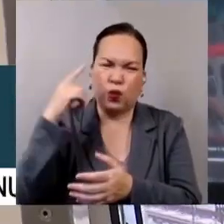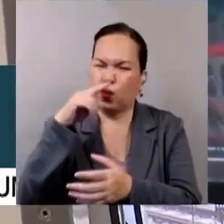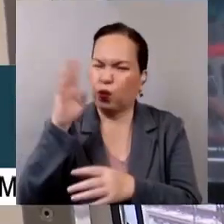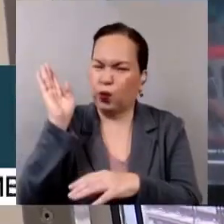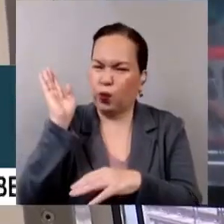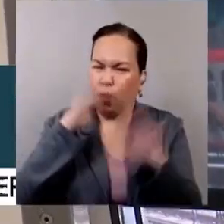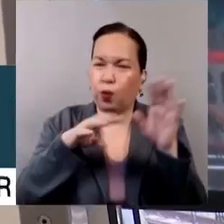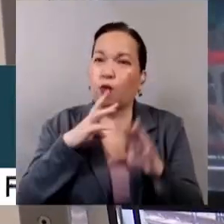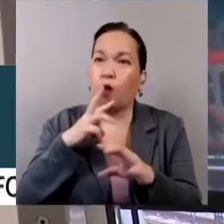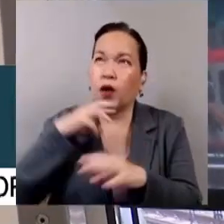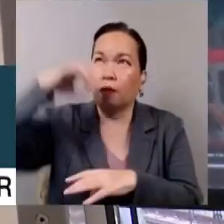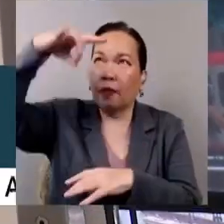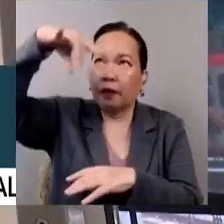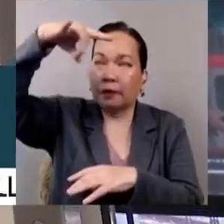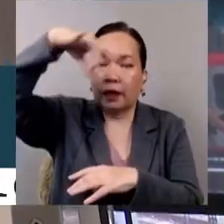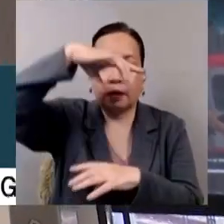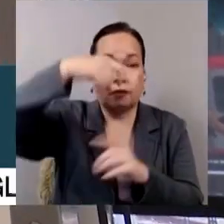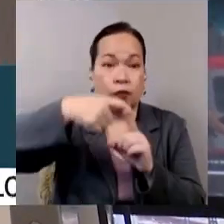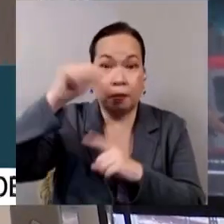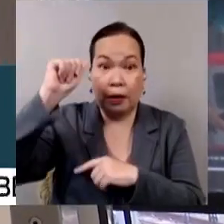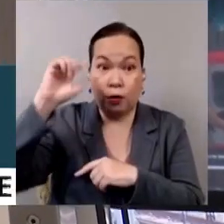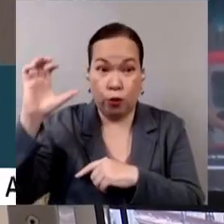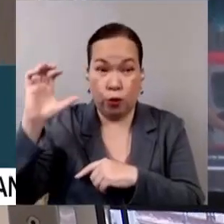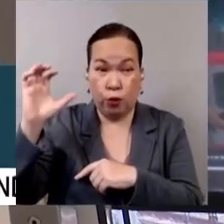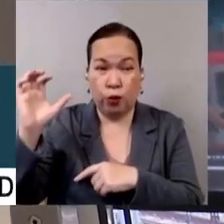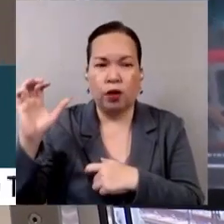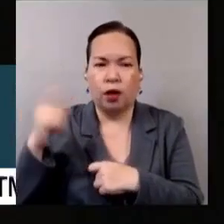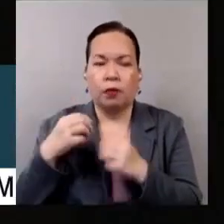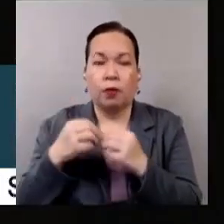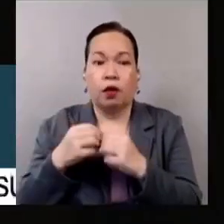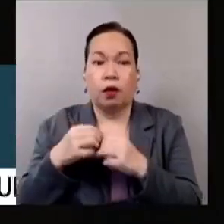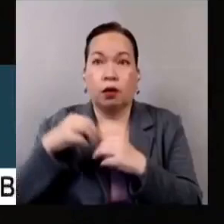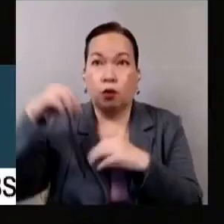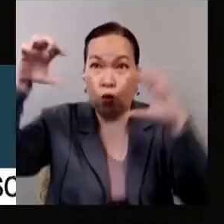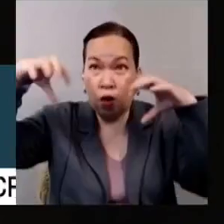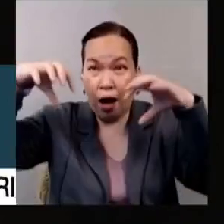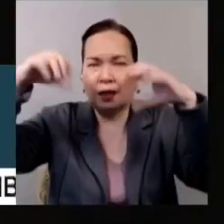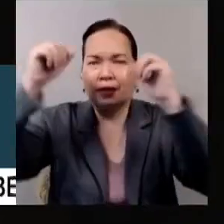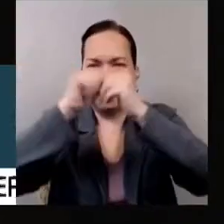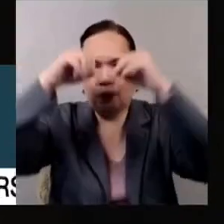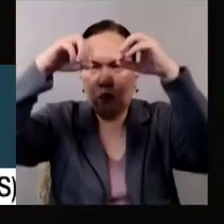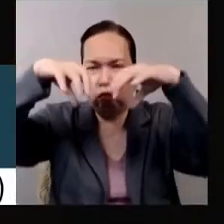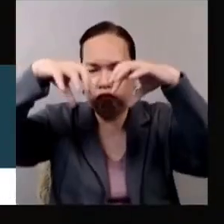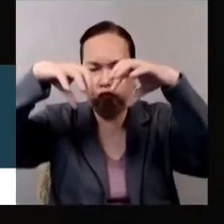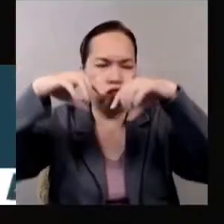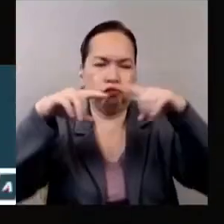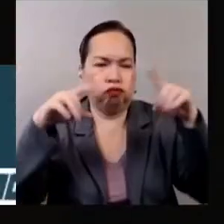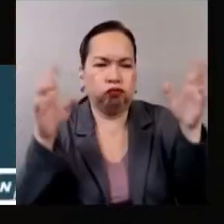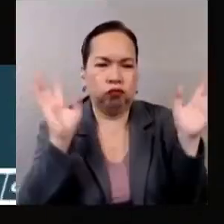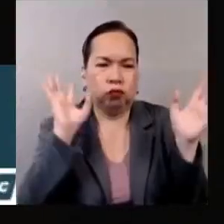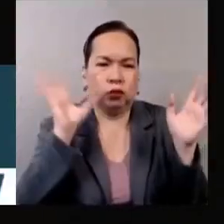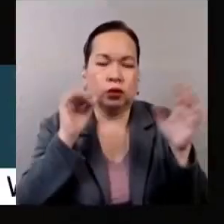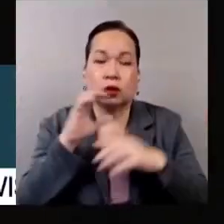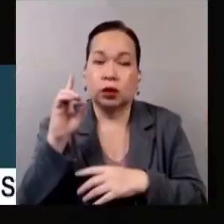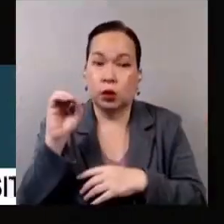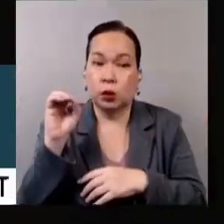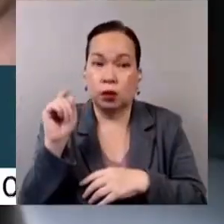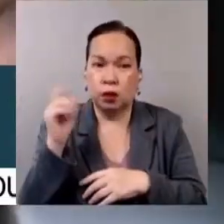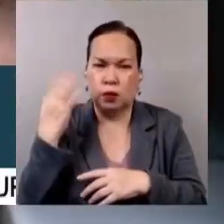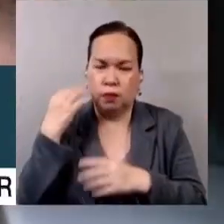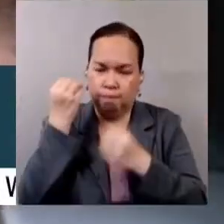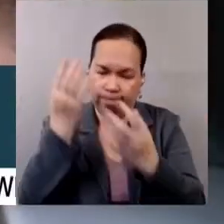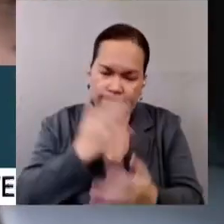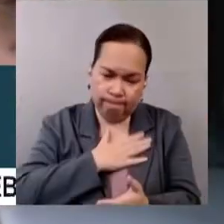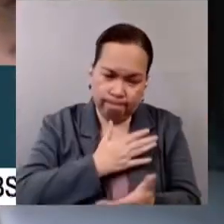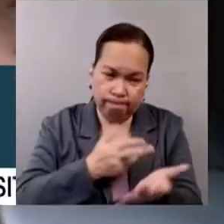air conditioning units. It also gets worse when it rains. The Department of Transportation admitted the issue early this year,